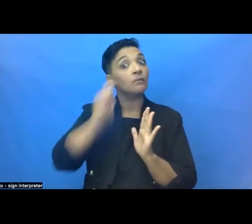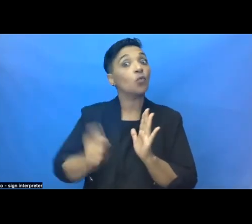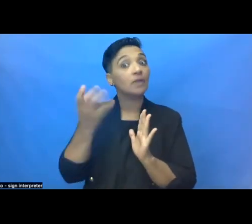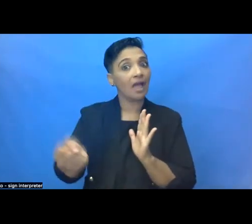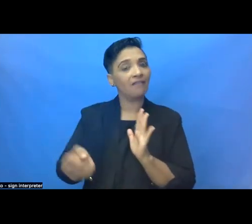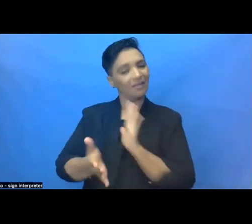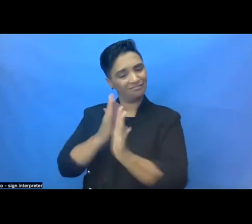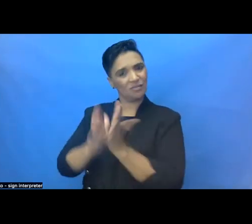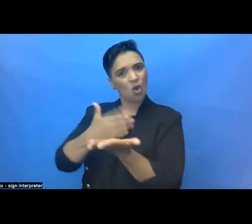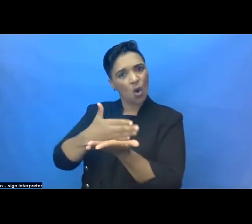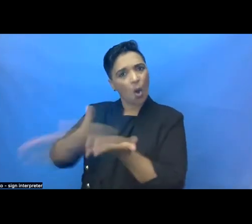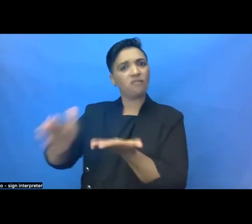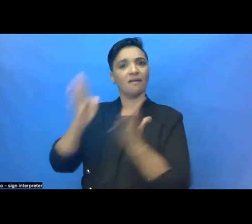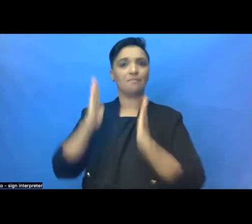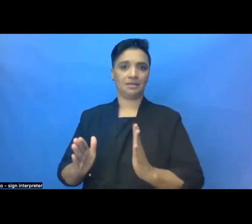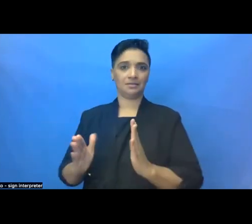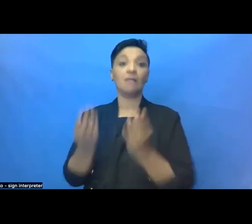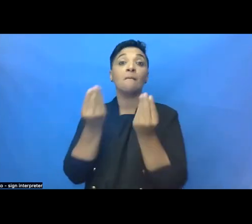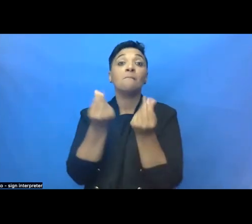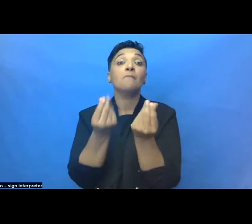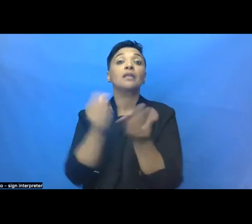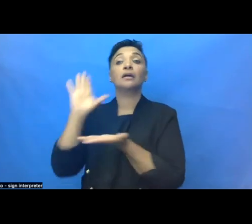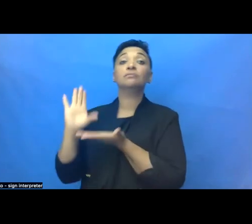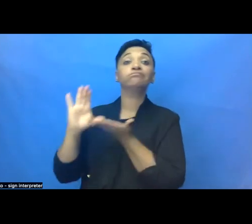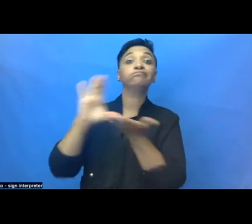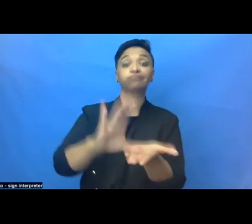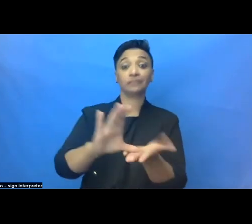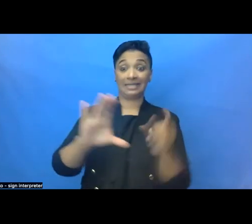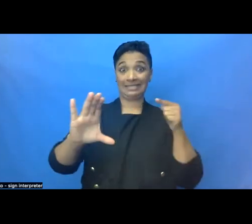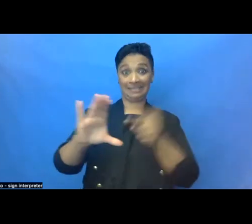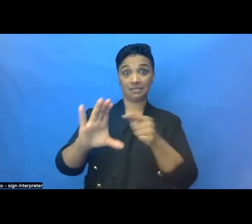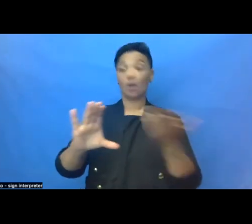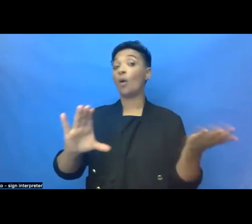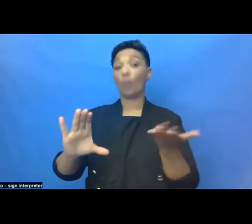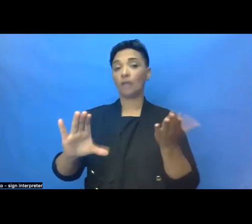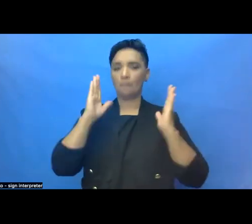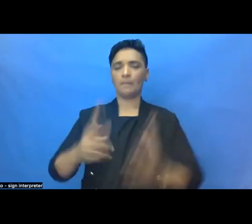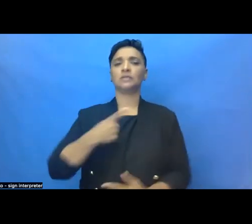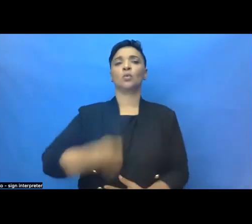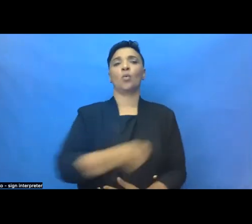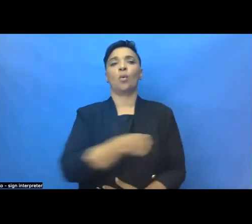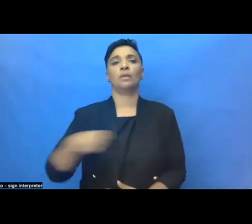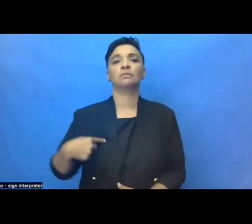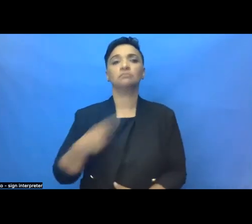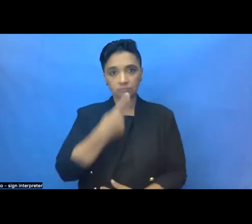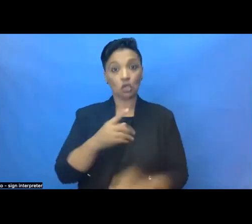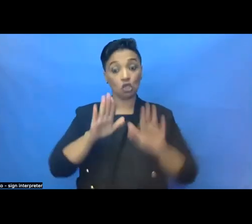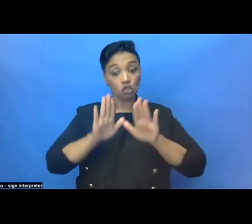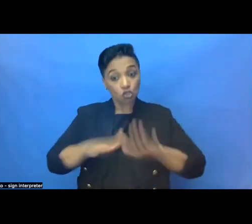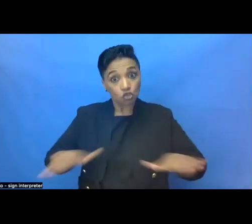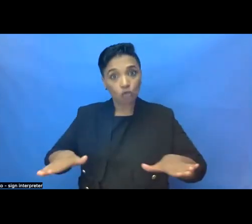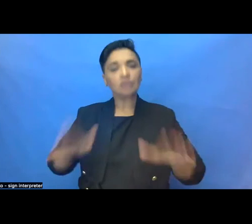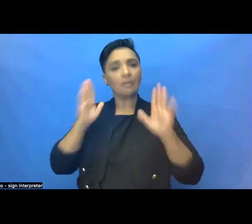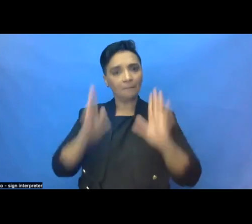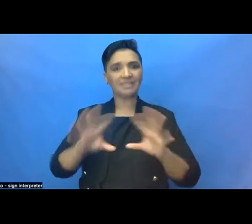end, and that money needs to be contingent on a commitment to working together to have the immediate needs of these children met in a